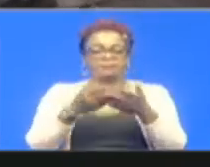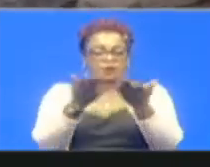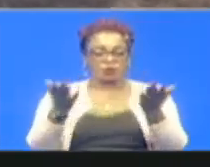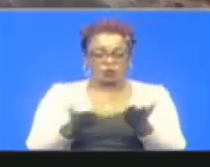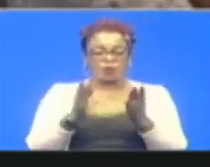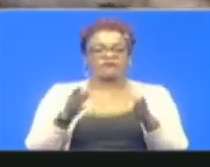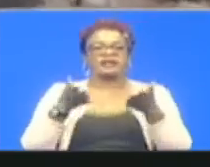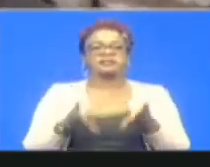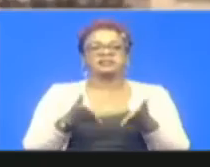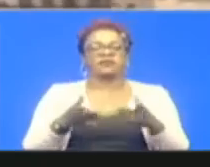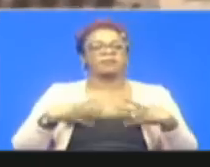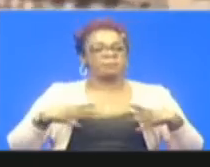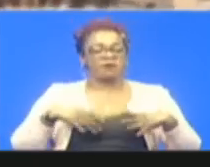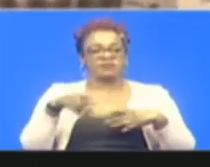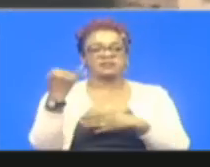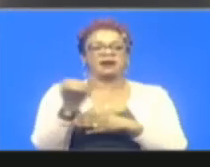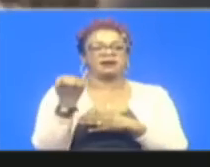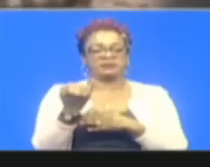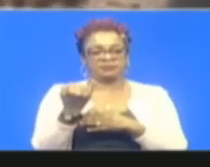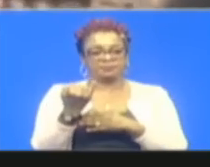the people of this island.